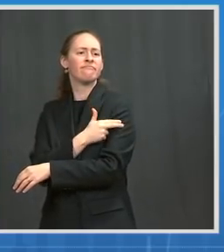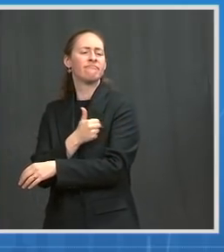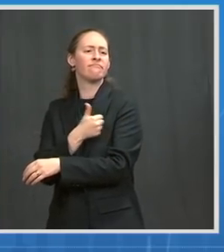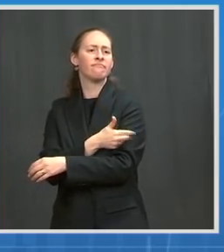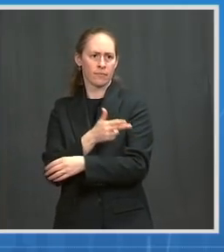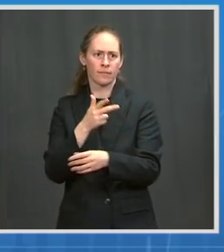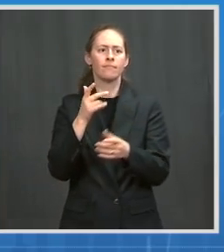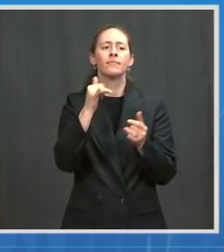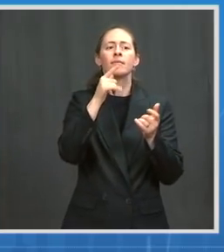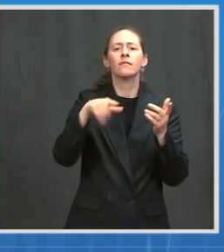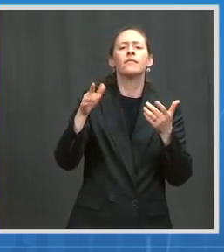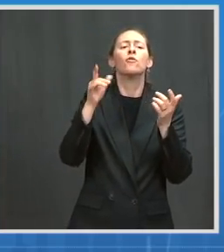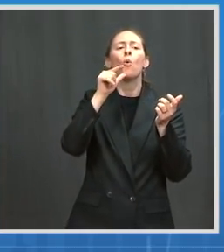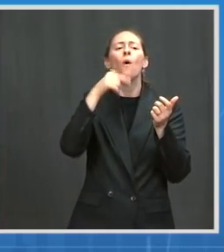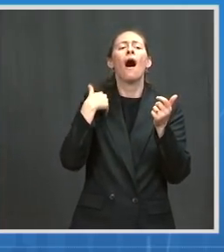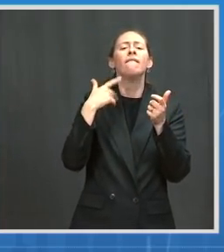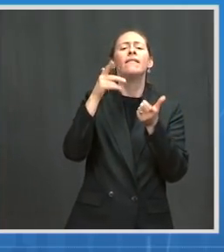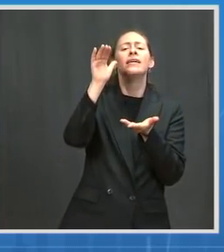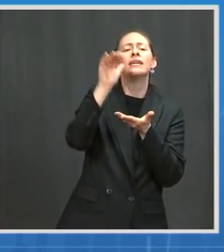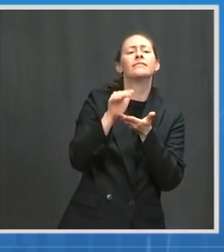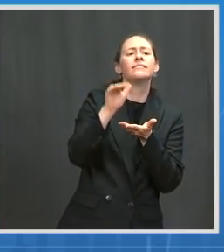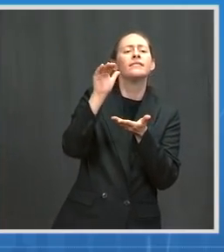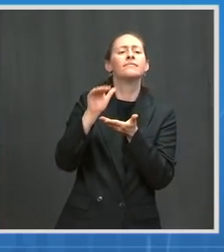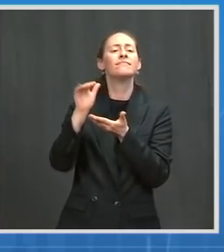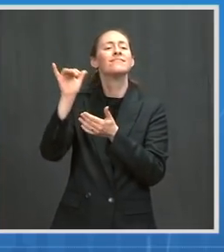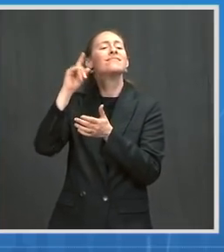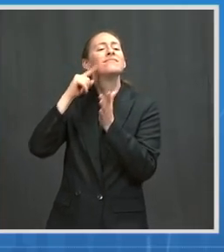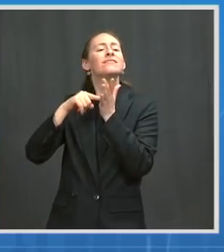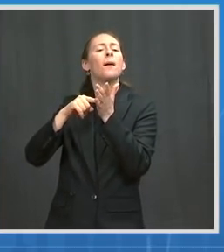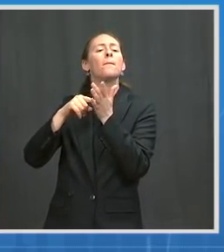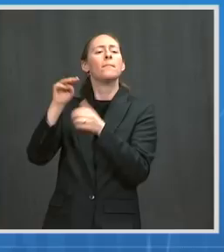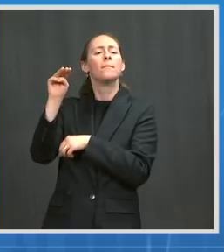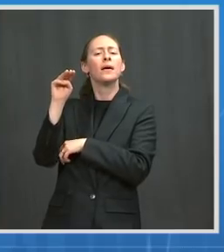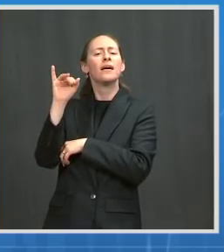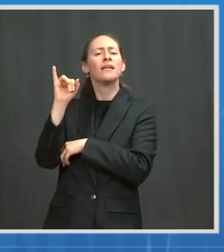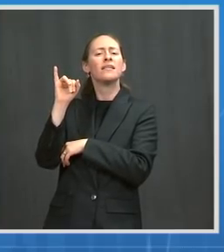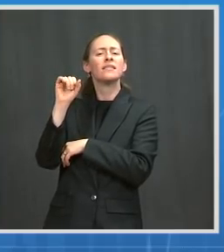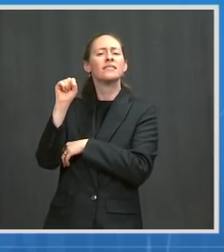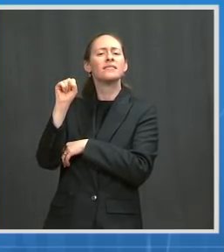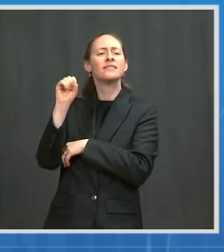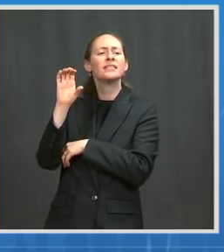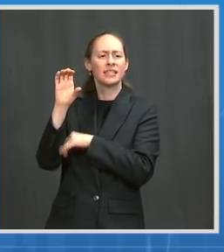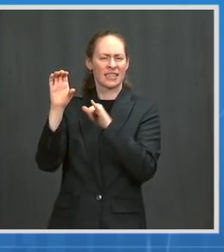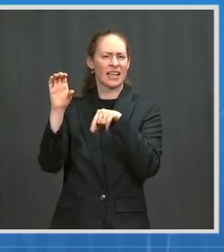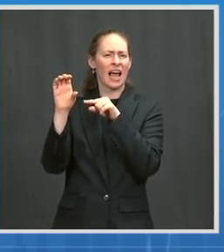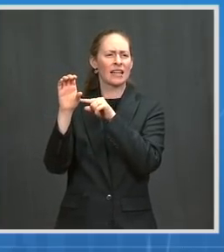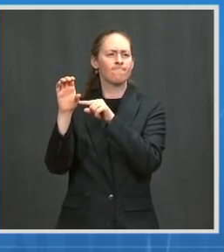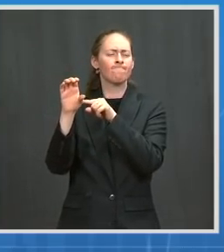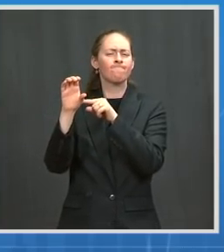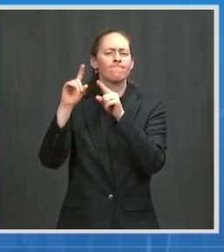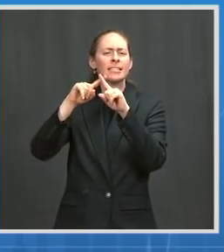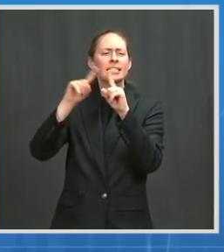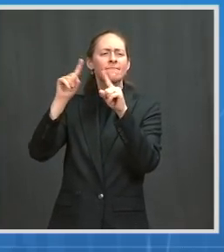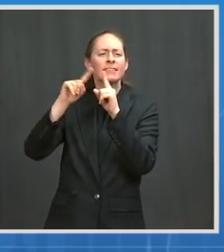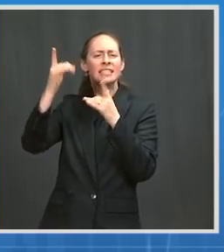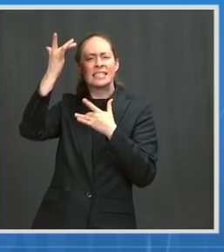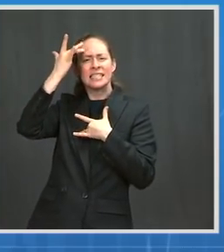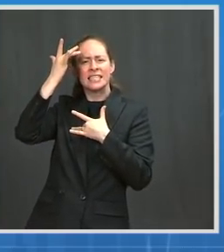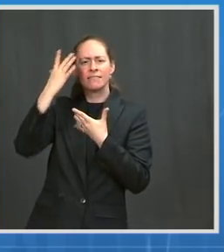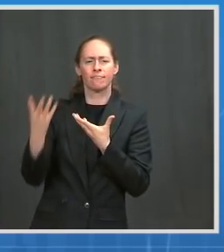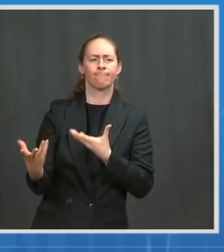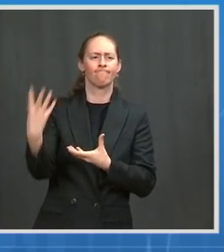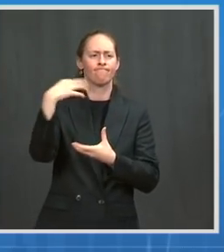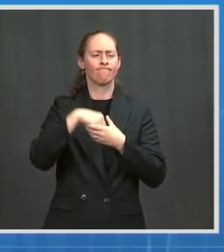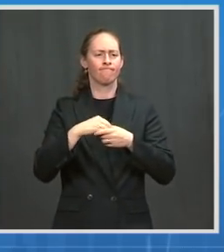risk of MISC, a serious condition of multi-system inflammation in children, which has affected